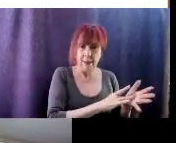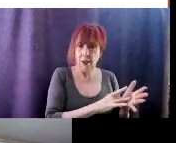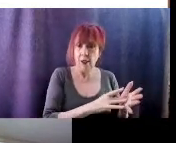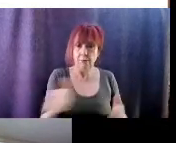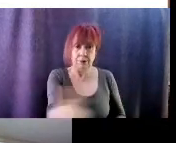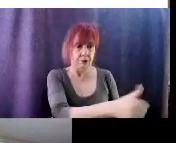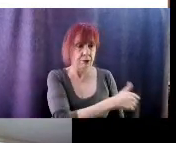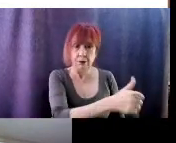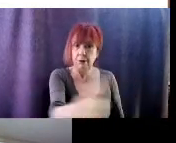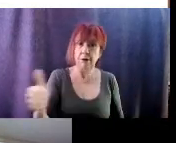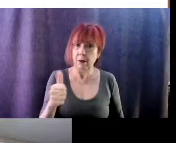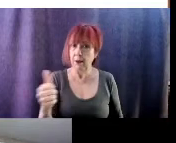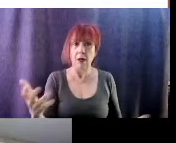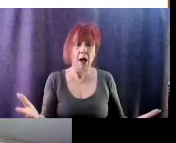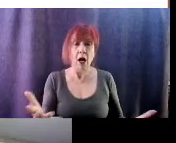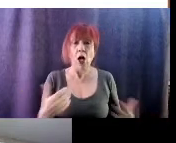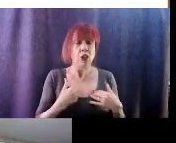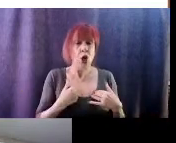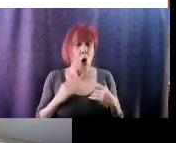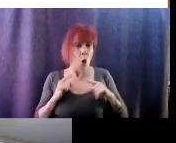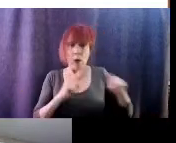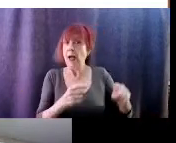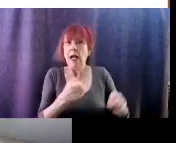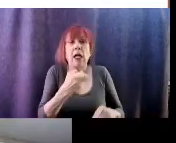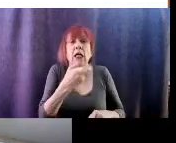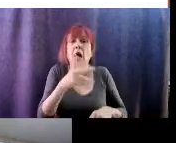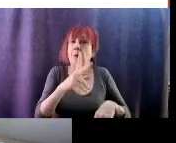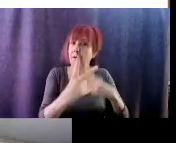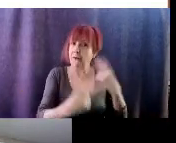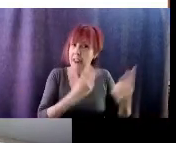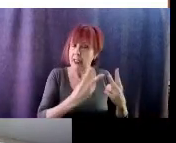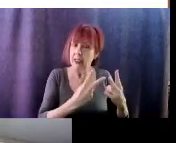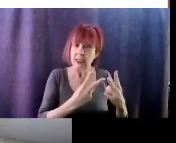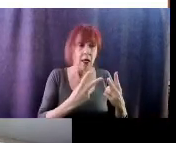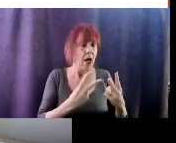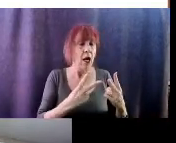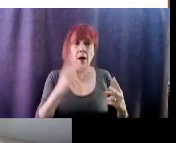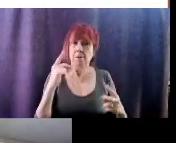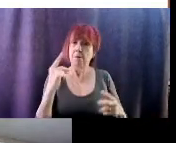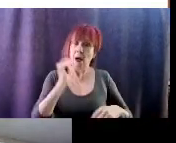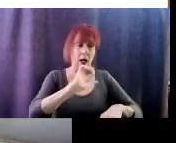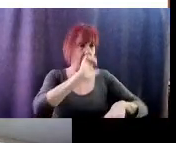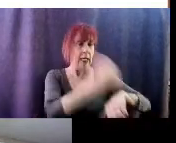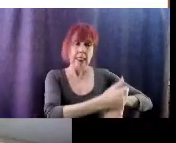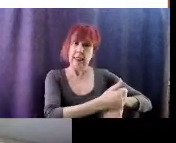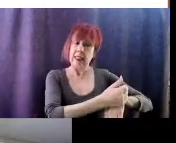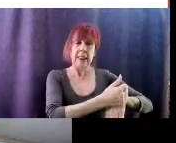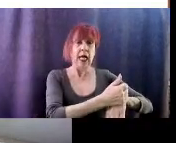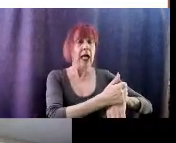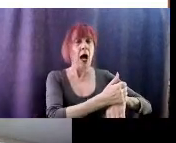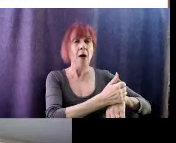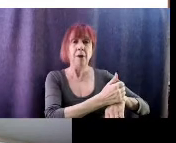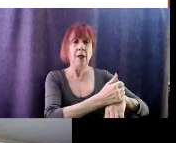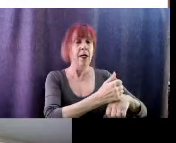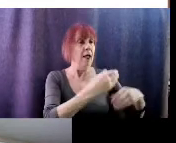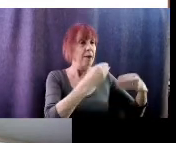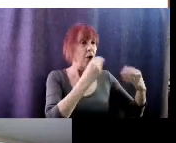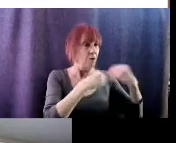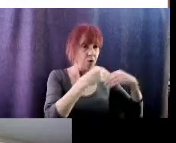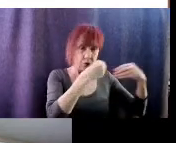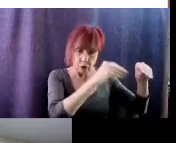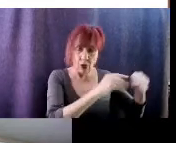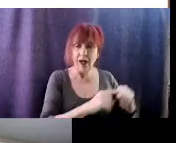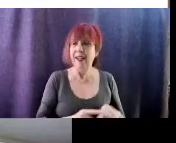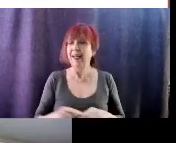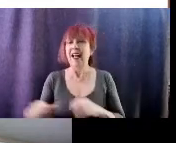down to the county, we did establish the job site. The aides fought over who was going to go out. So one went out on Tuesday and one went